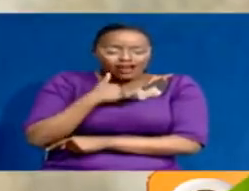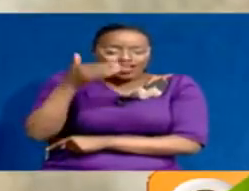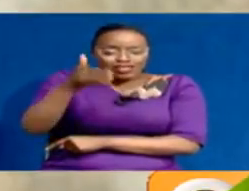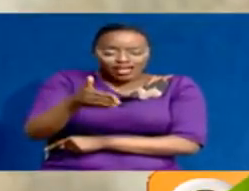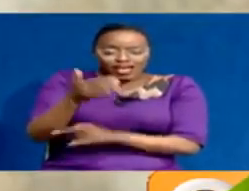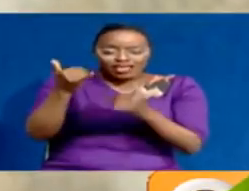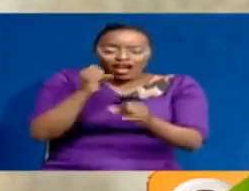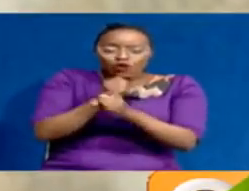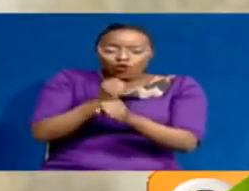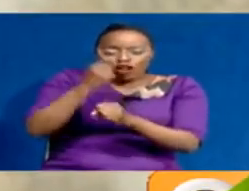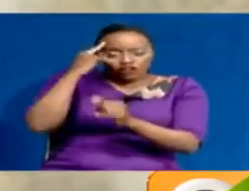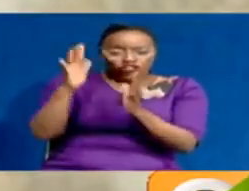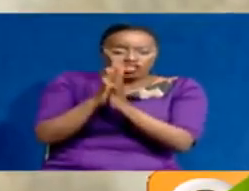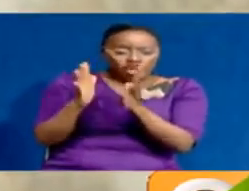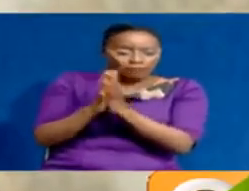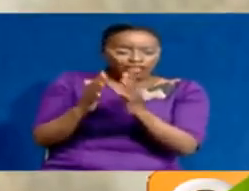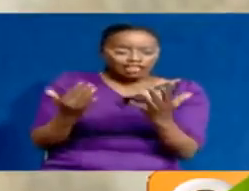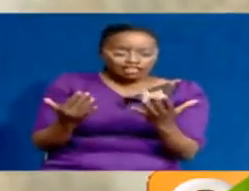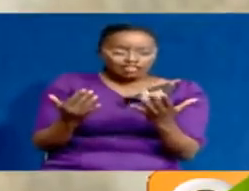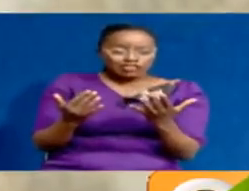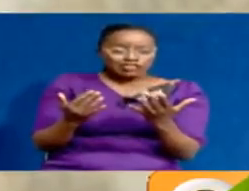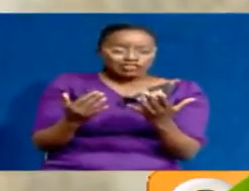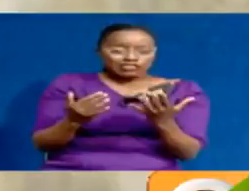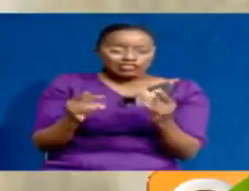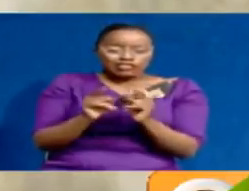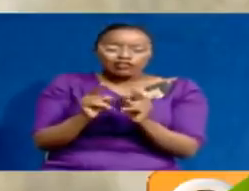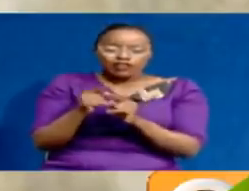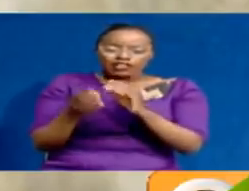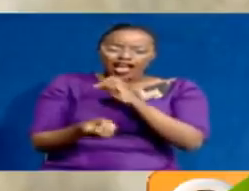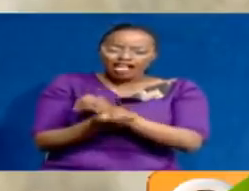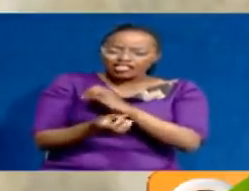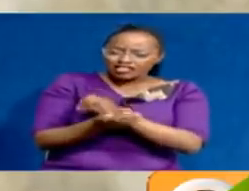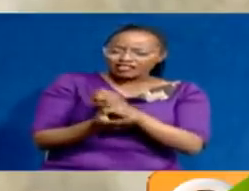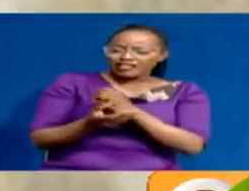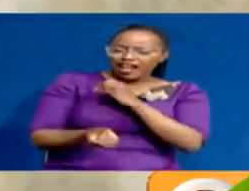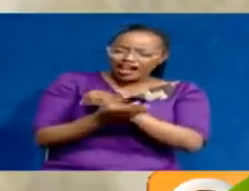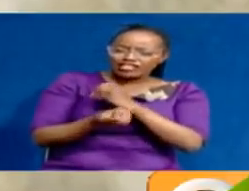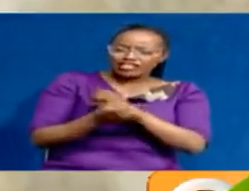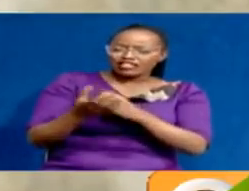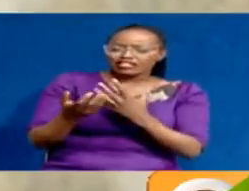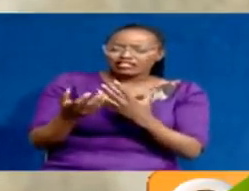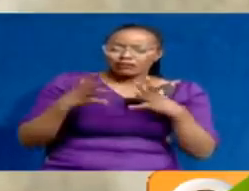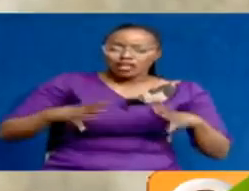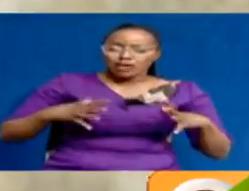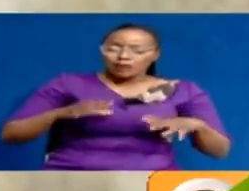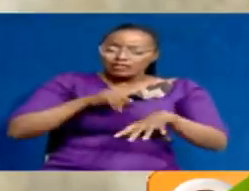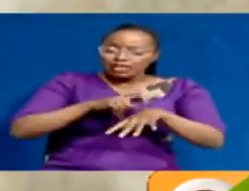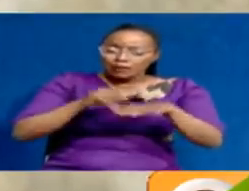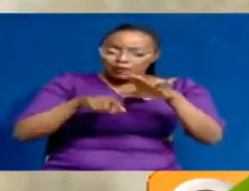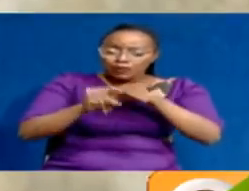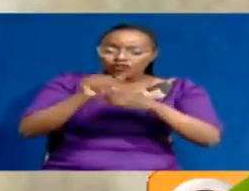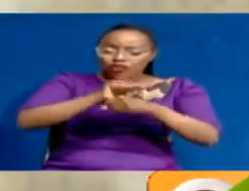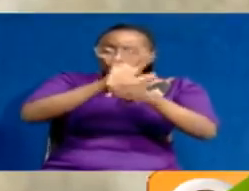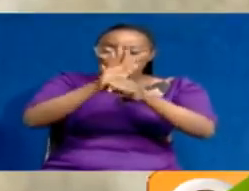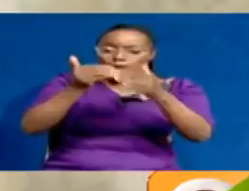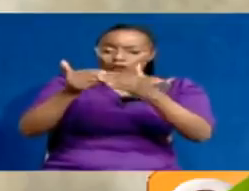now the work for the chaplain and the psychosocial counselors was a lot. When you get into the